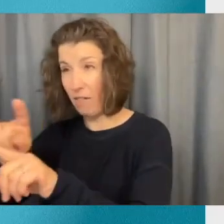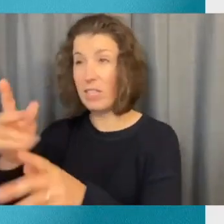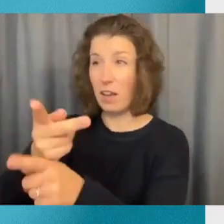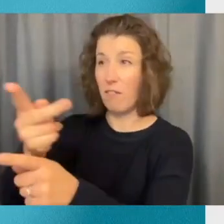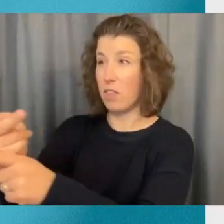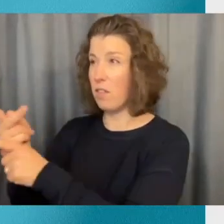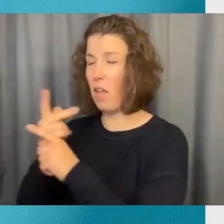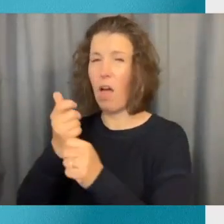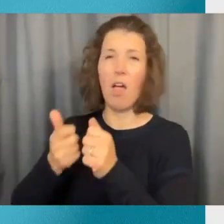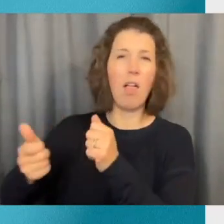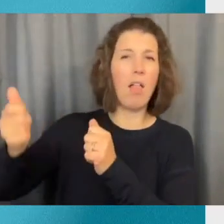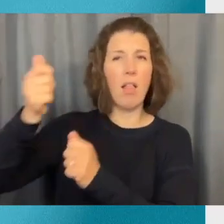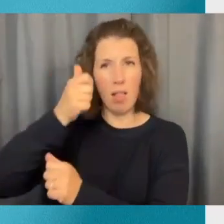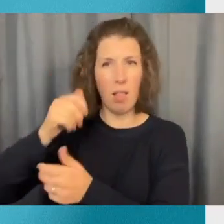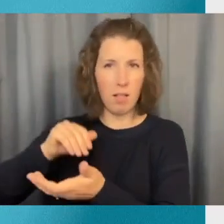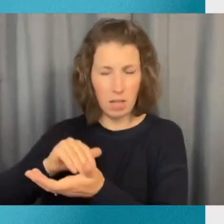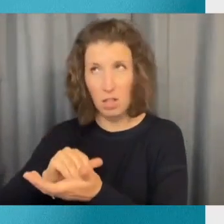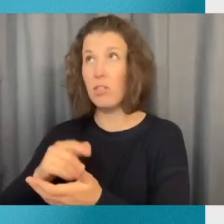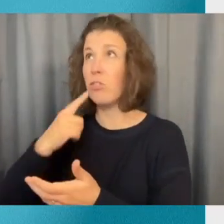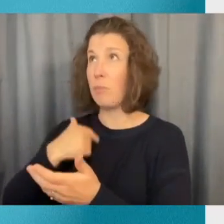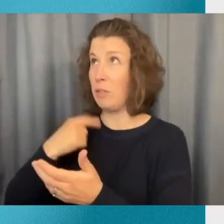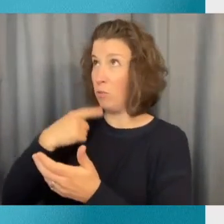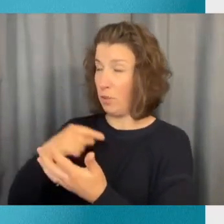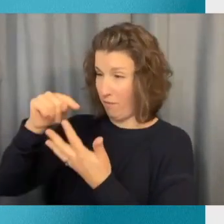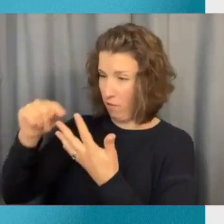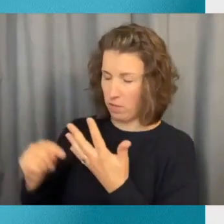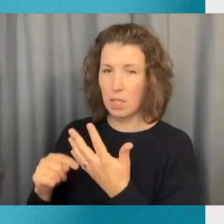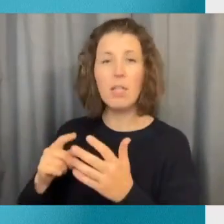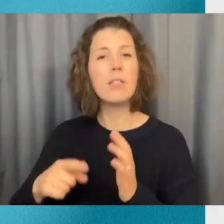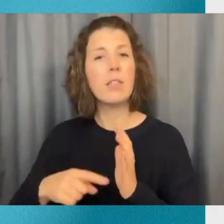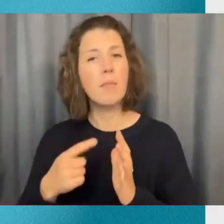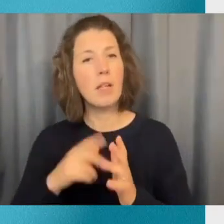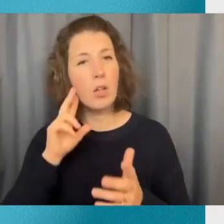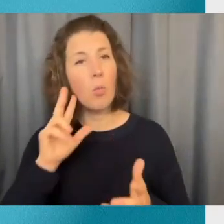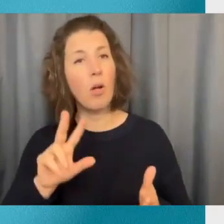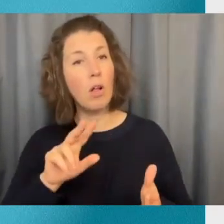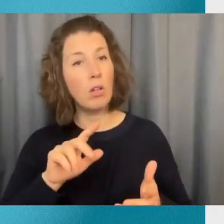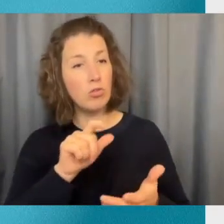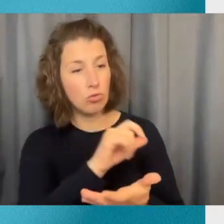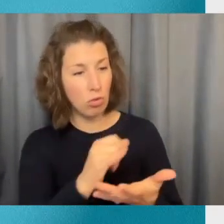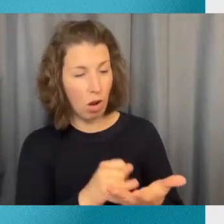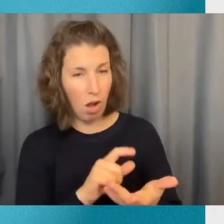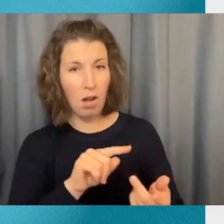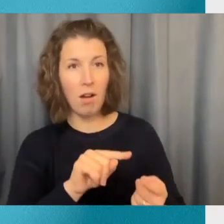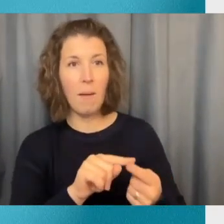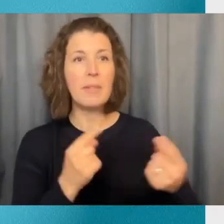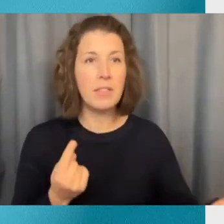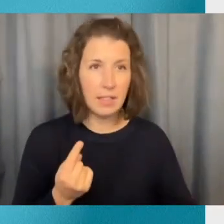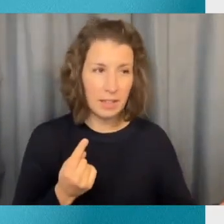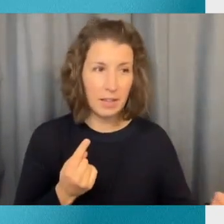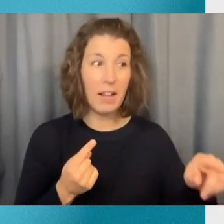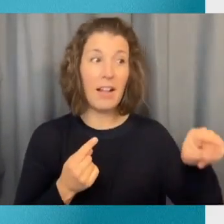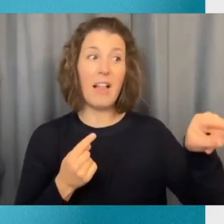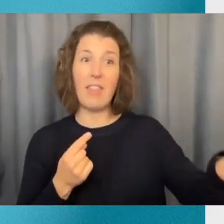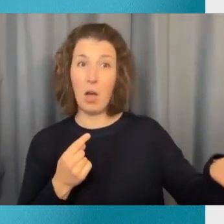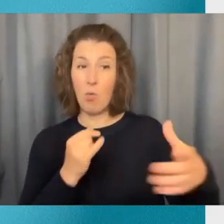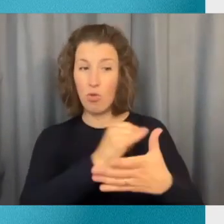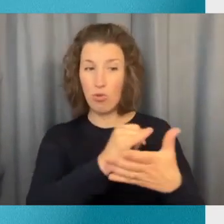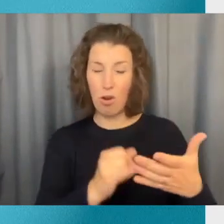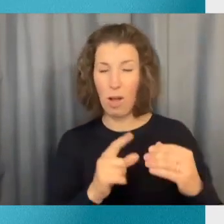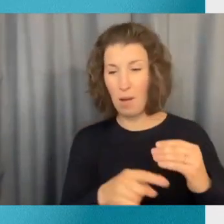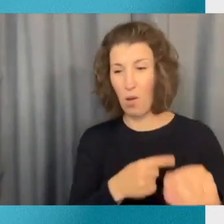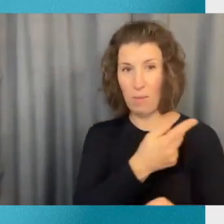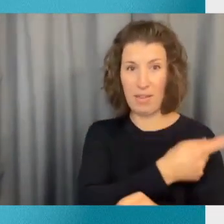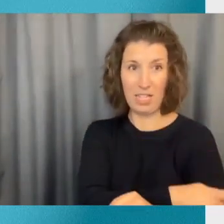switch roles and they draw that the patient had been sitting in that room for 45 minutes before they came in. And perhaps that's why they felt like